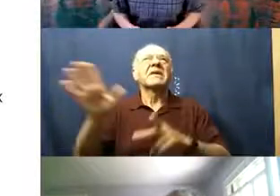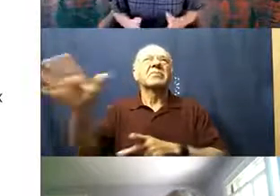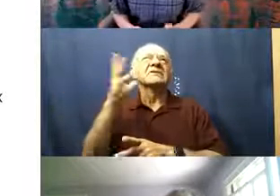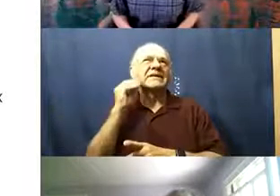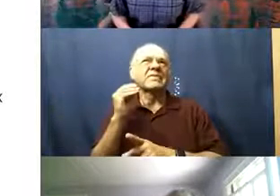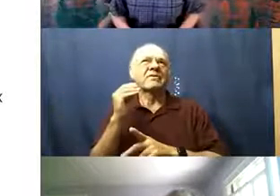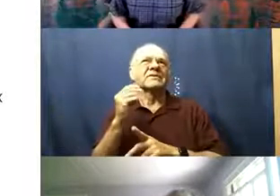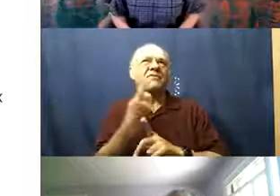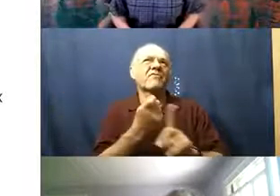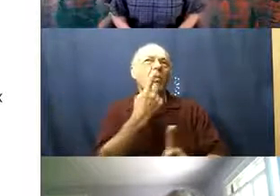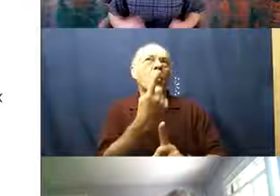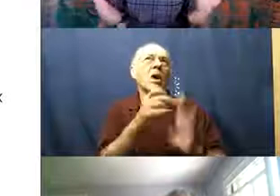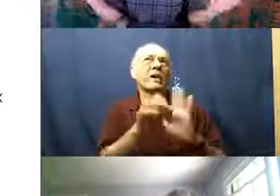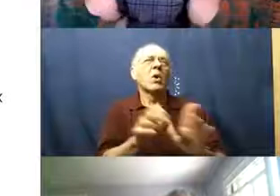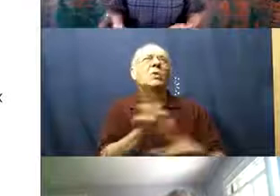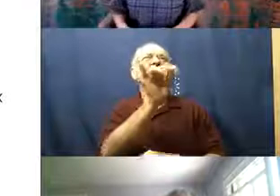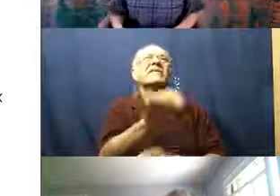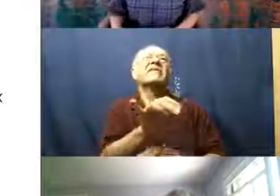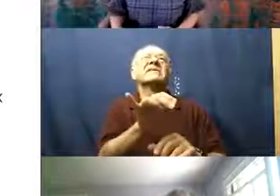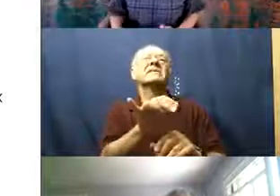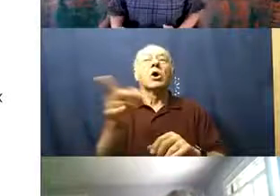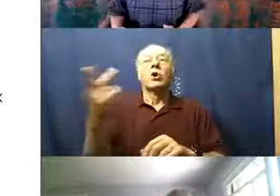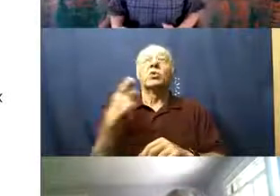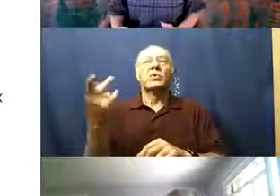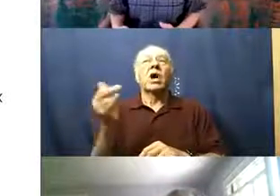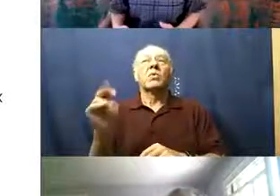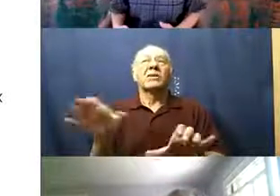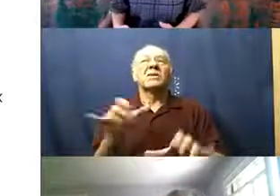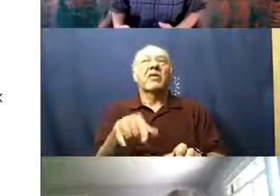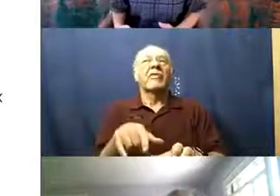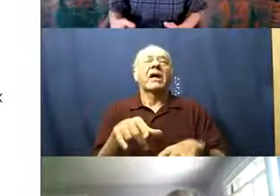we just use that case as, and Gwen, you and I have done this, right?